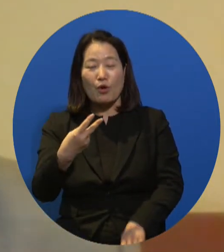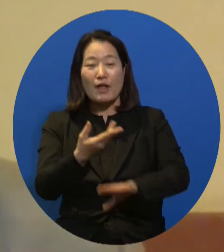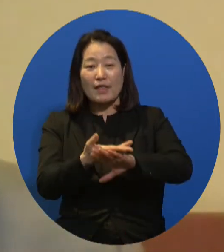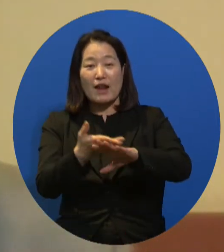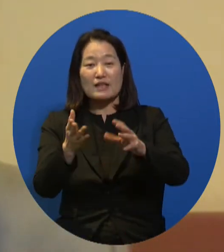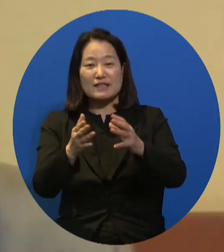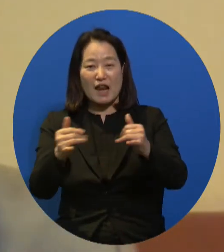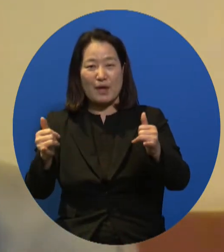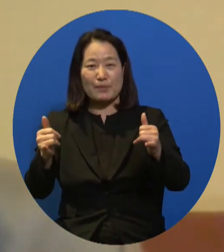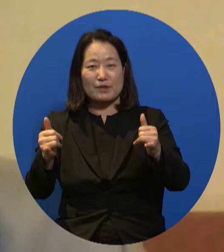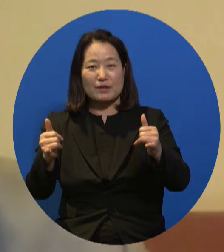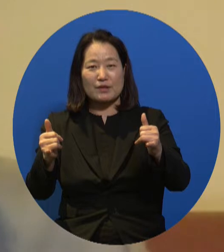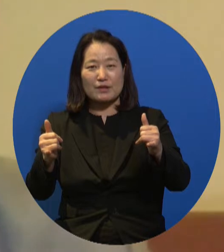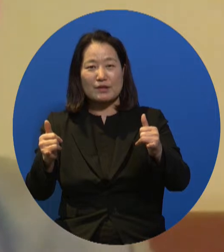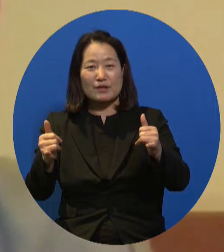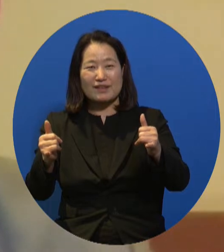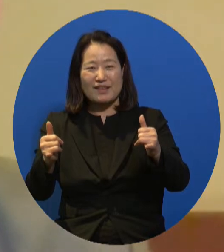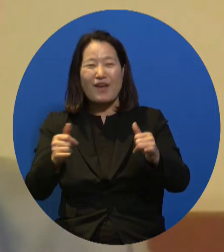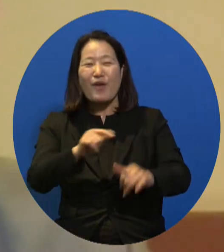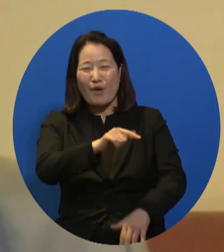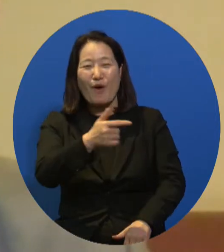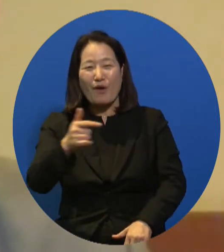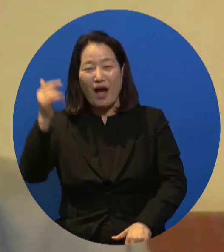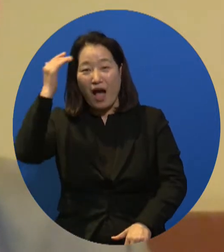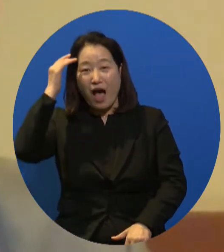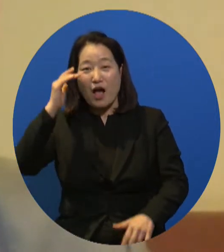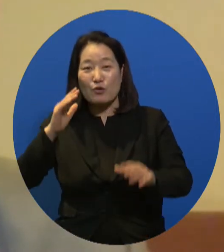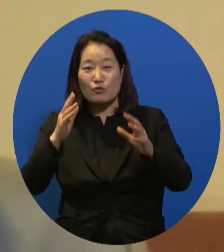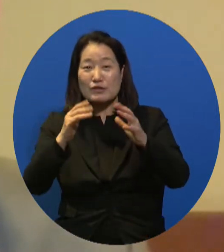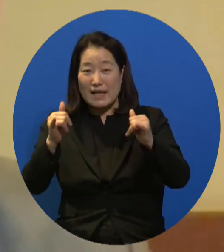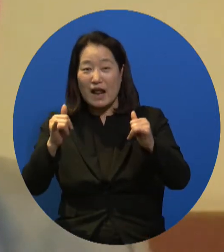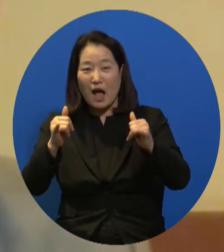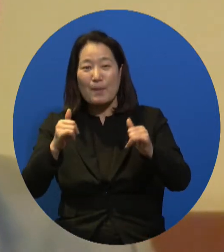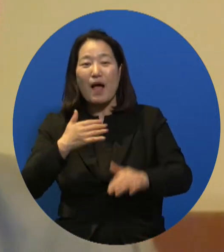greater recognition of the rights of persons with disabilities.